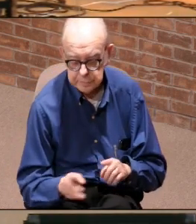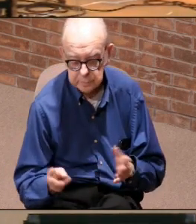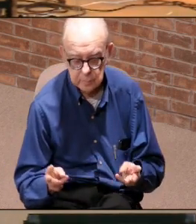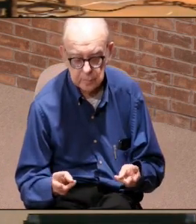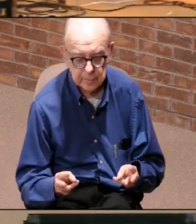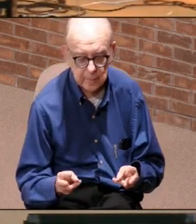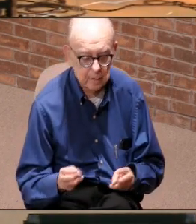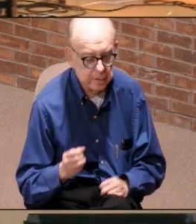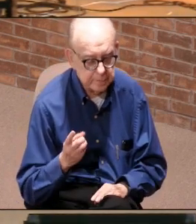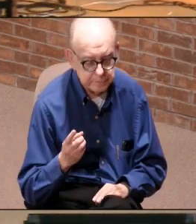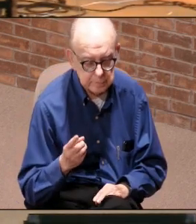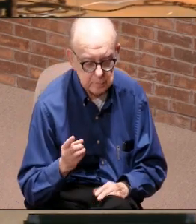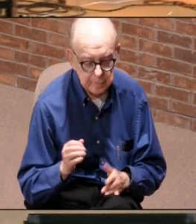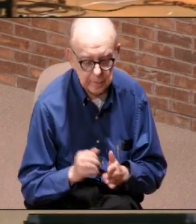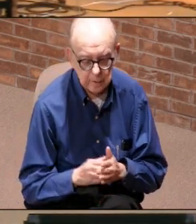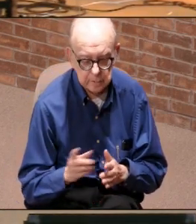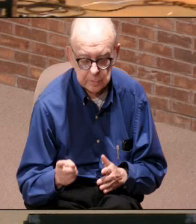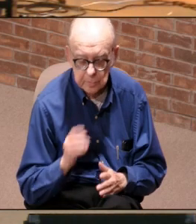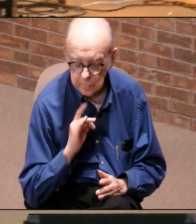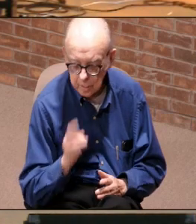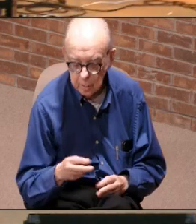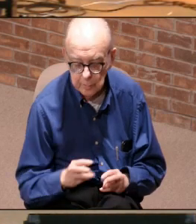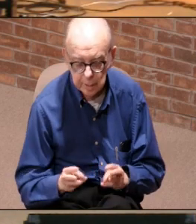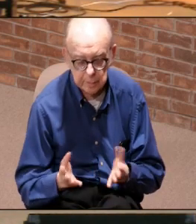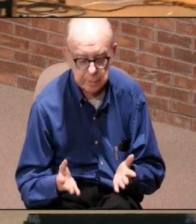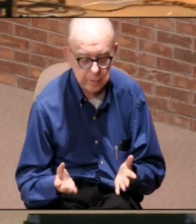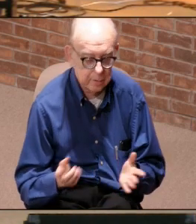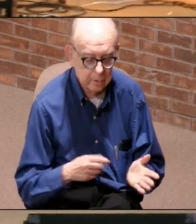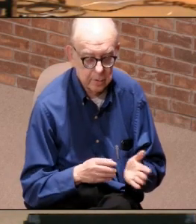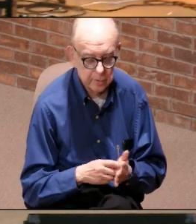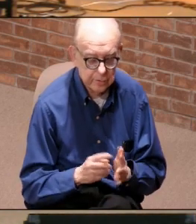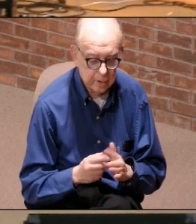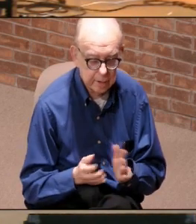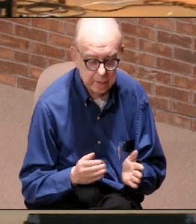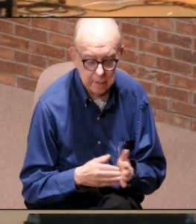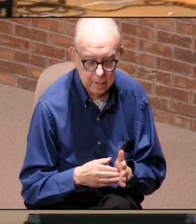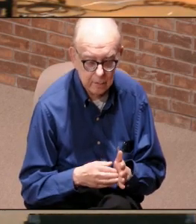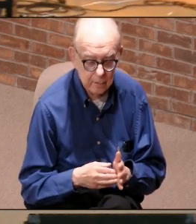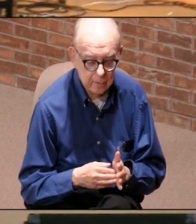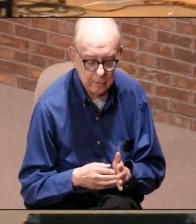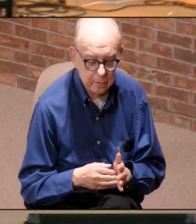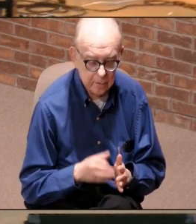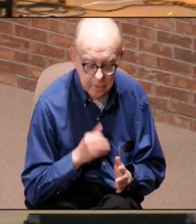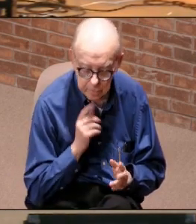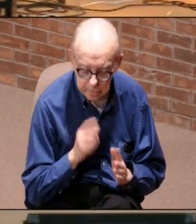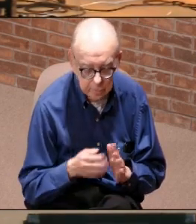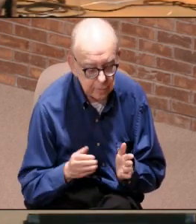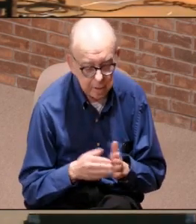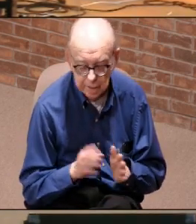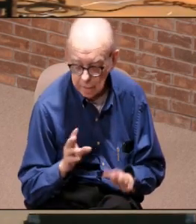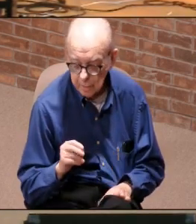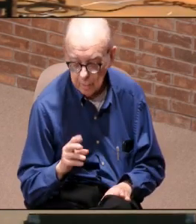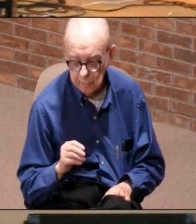path and figuring out that took me to the wrong path. Oh, got to come back and start all over again. You don't start over again.